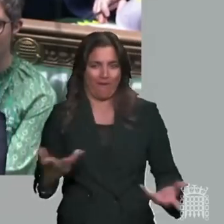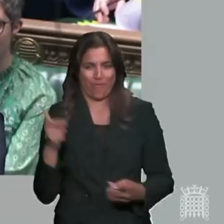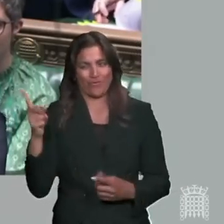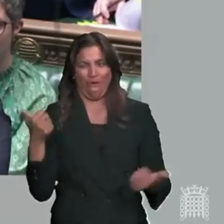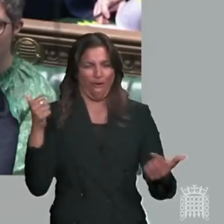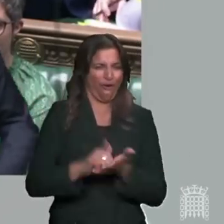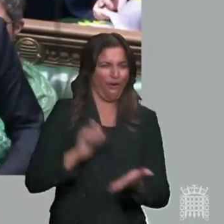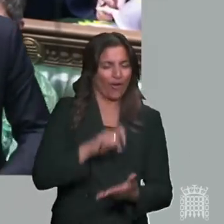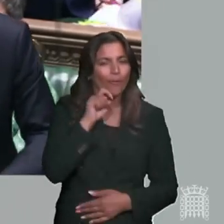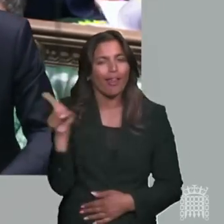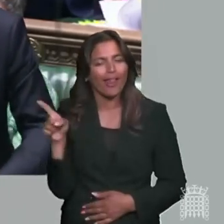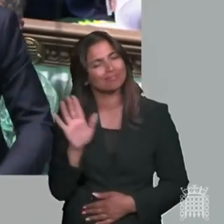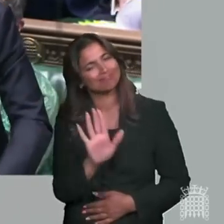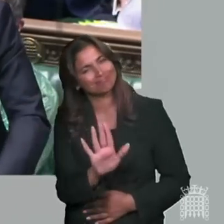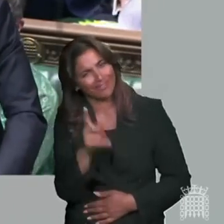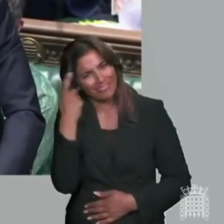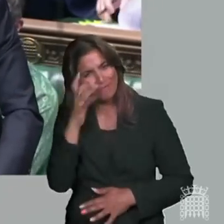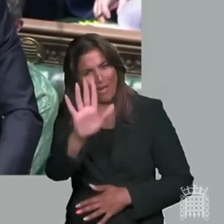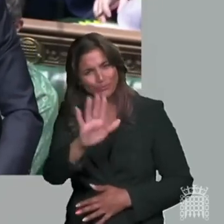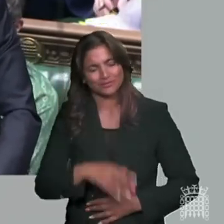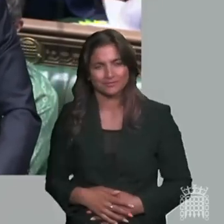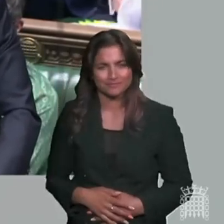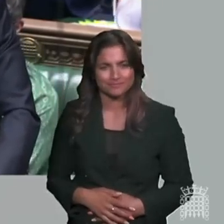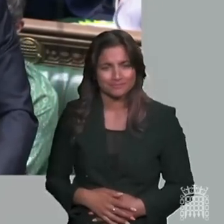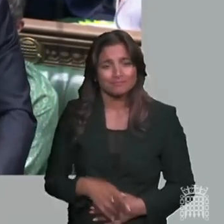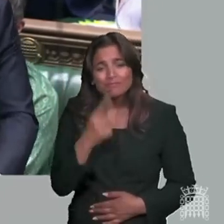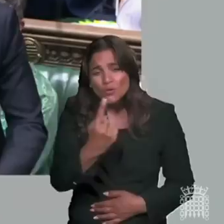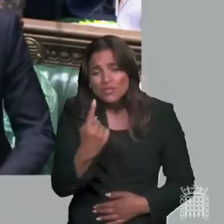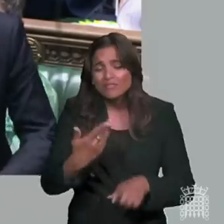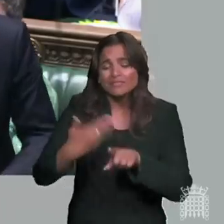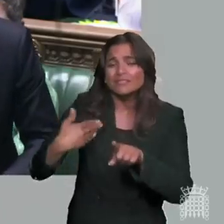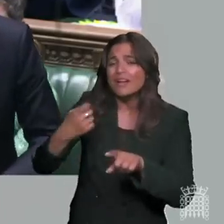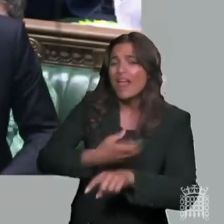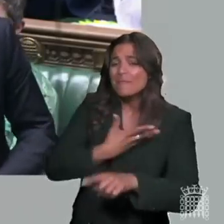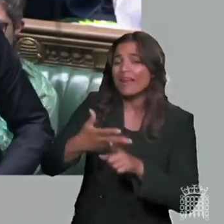His predecessor once said that he wanted British jobs for British workers.